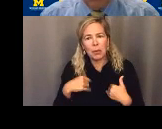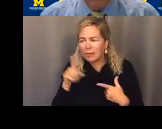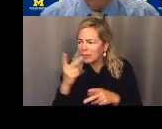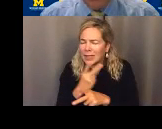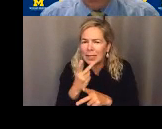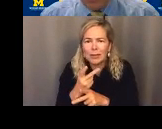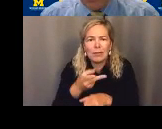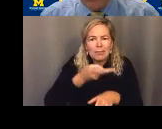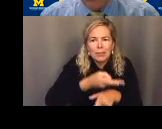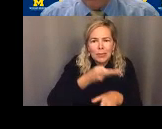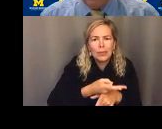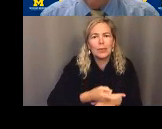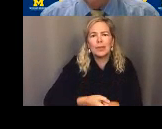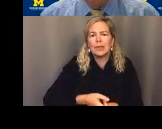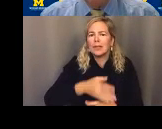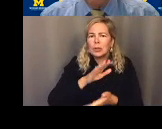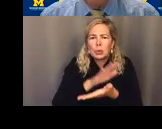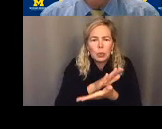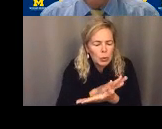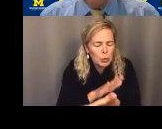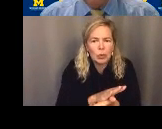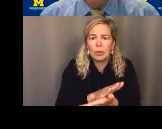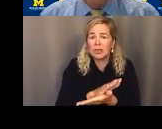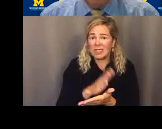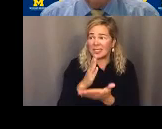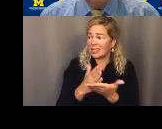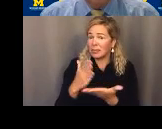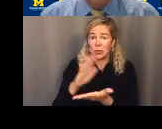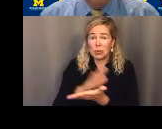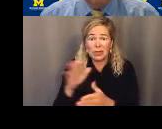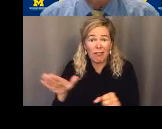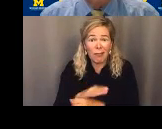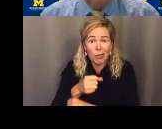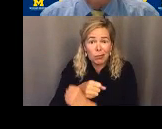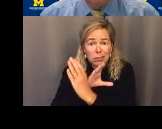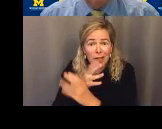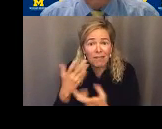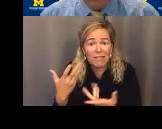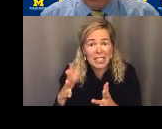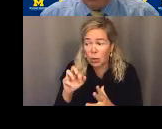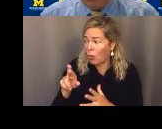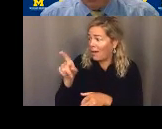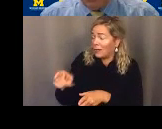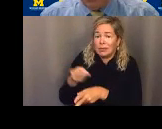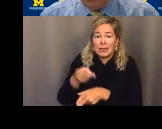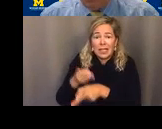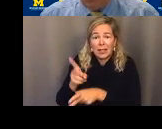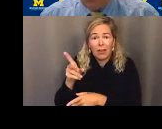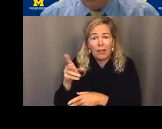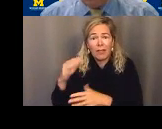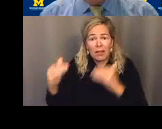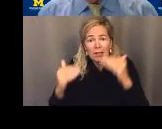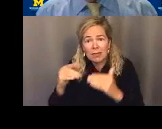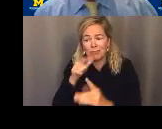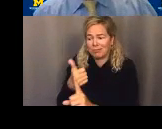have gone fully online, or caring for a disabled adult or elder care in the home.